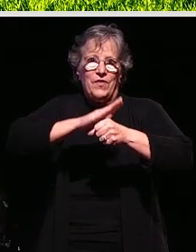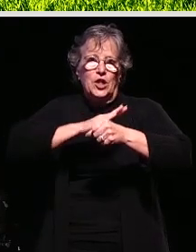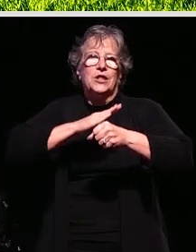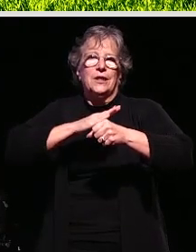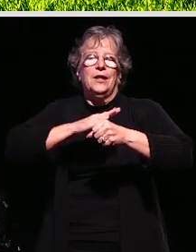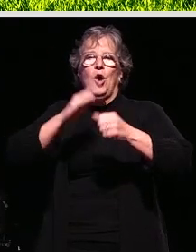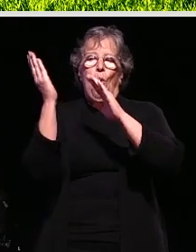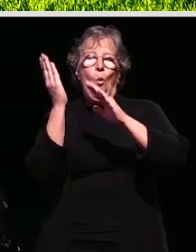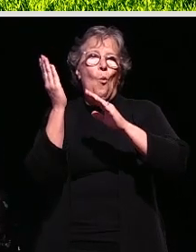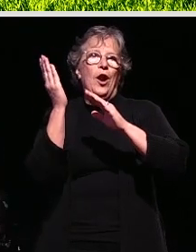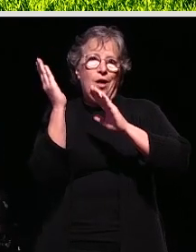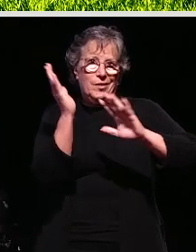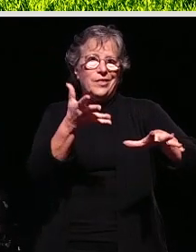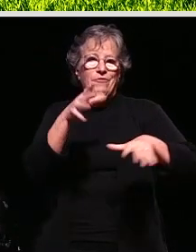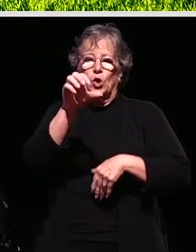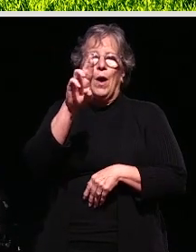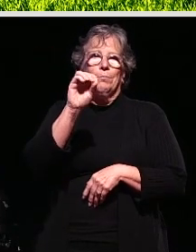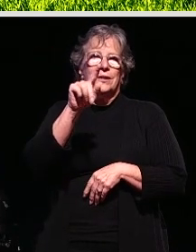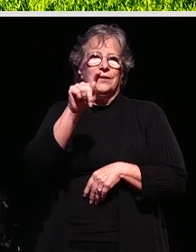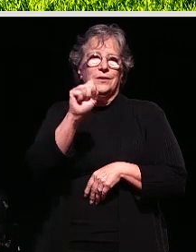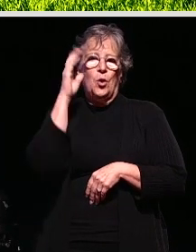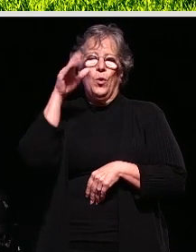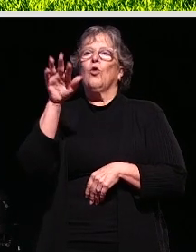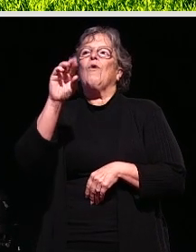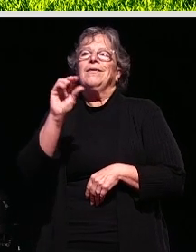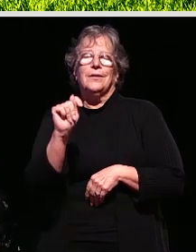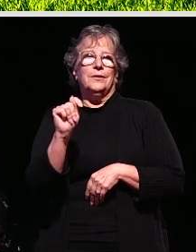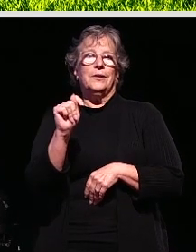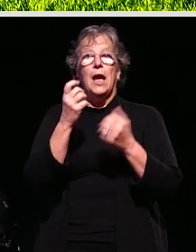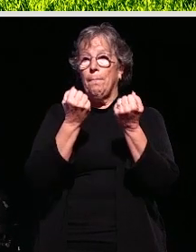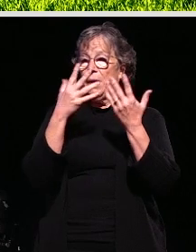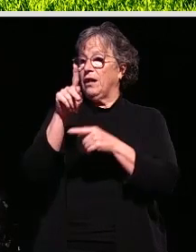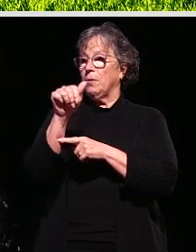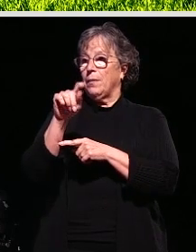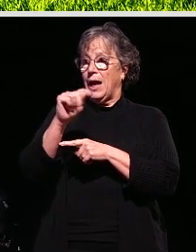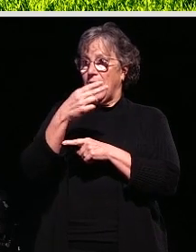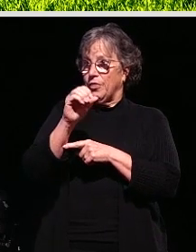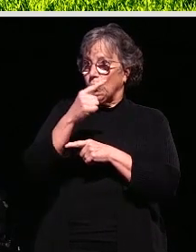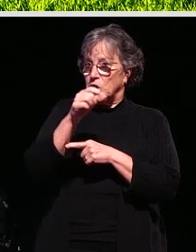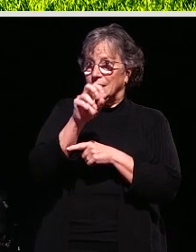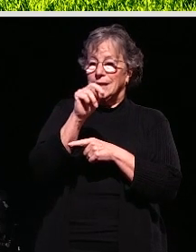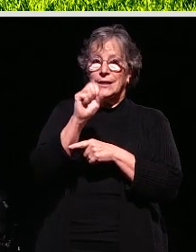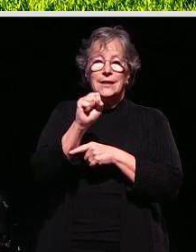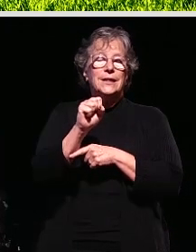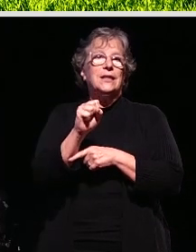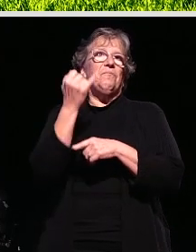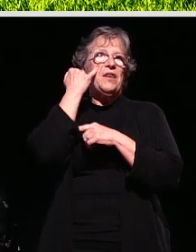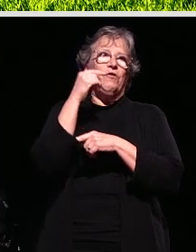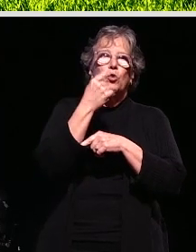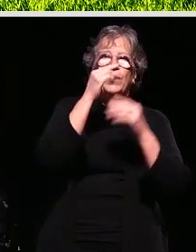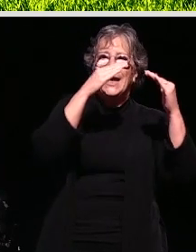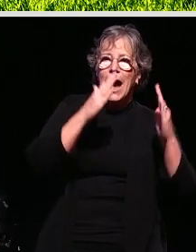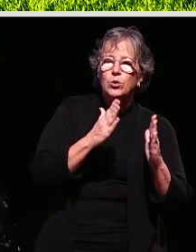rot. A lot of these pathogens come into production fields, whether they're greenhouses, vertical farms, or open